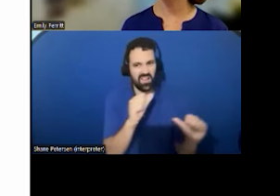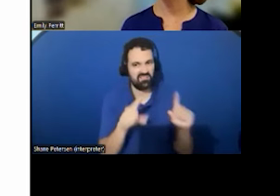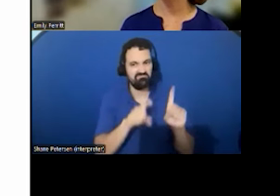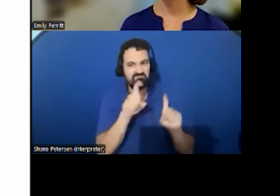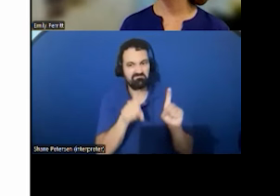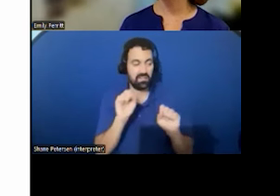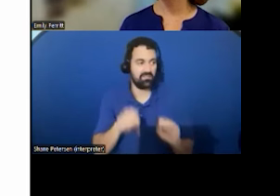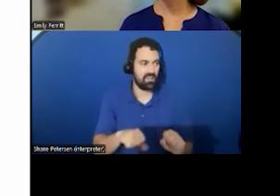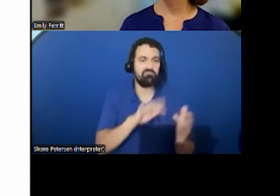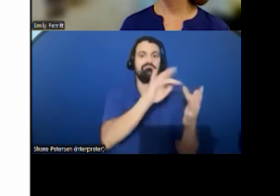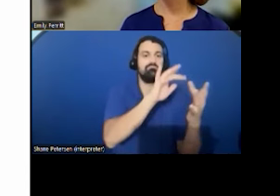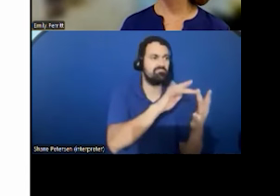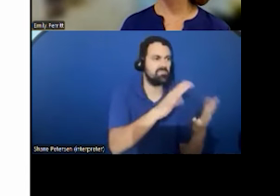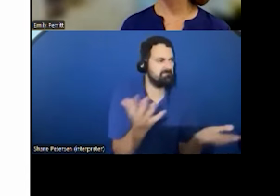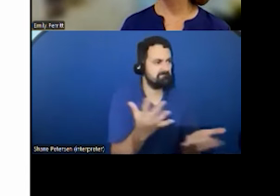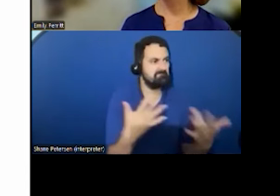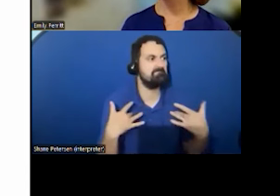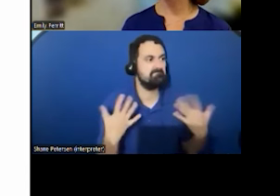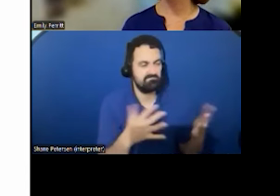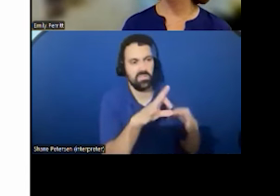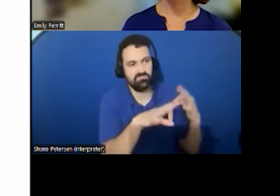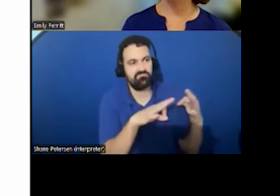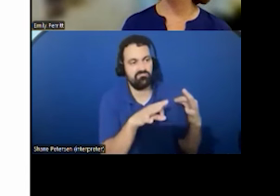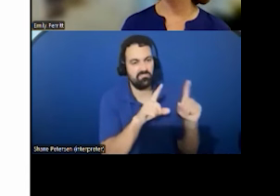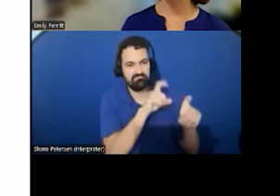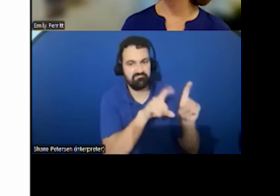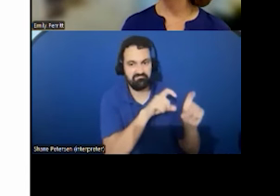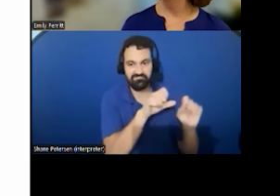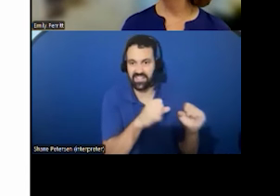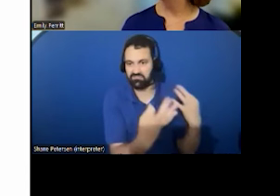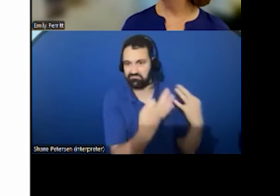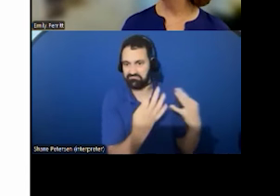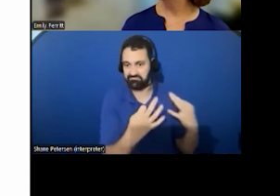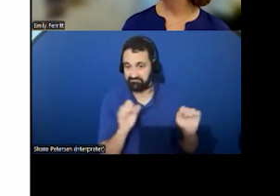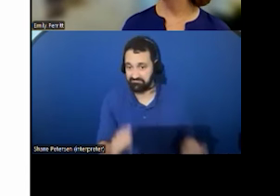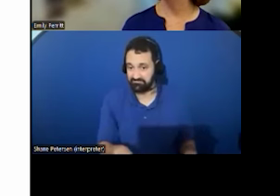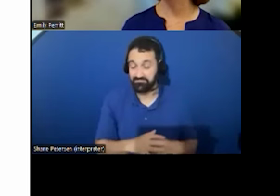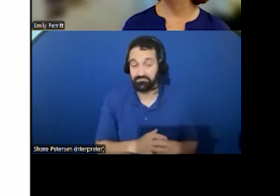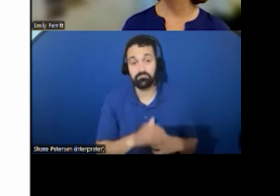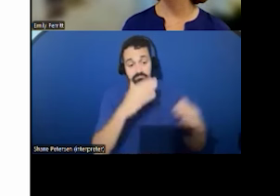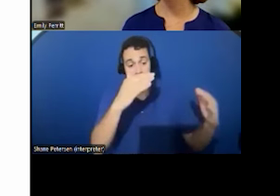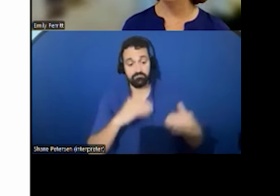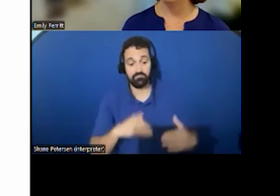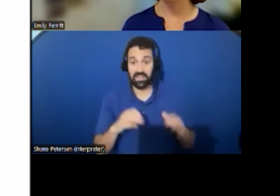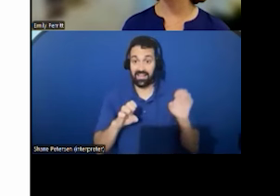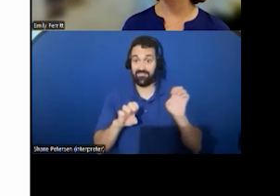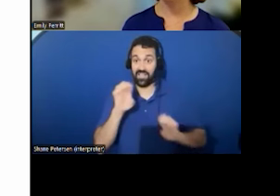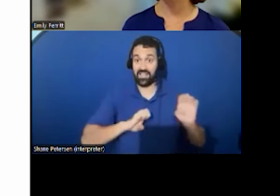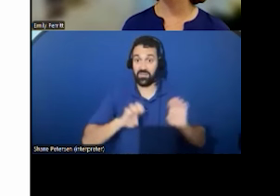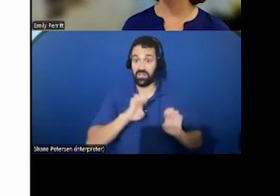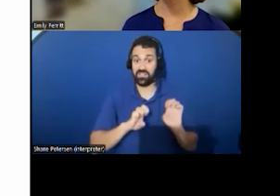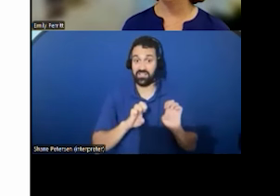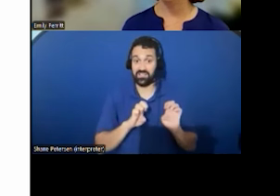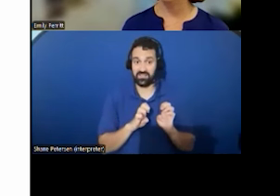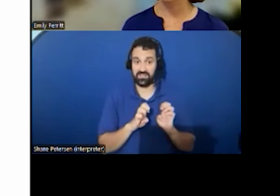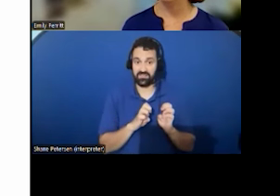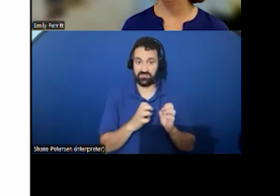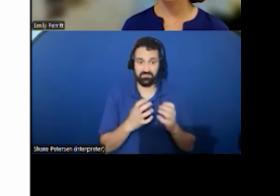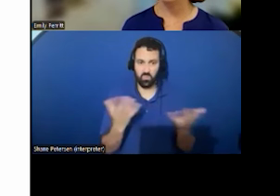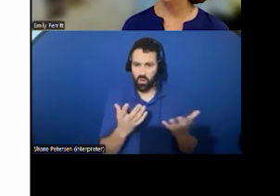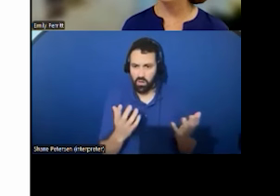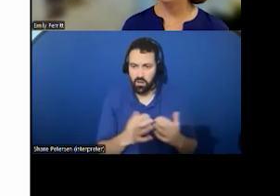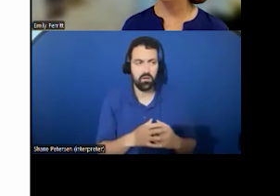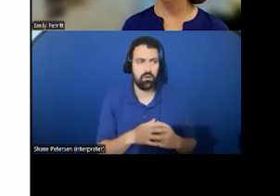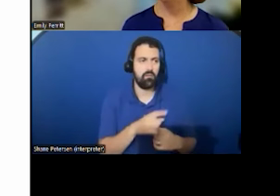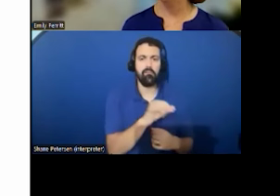report. And then under evaluation methods used, we can see that they did use an outside agency